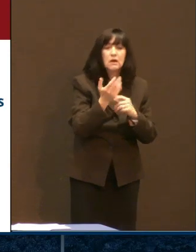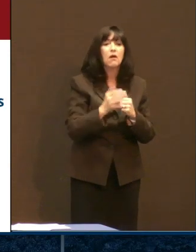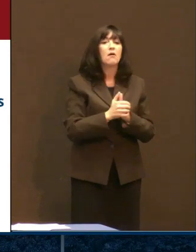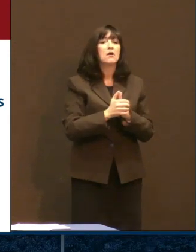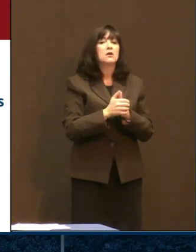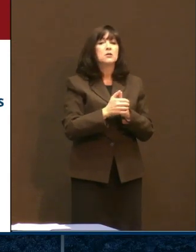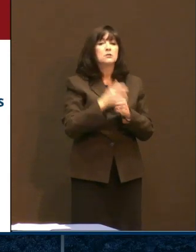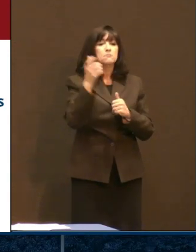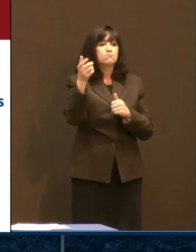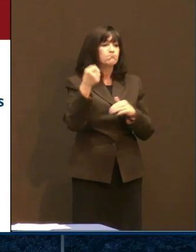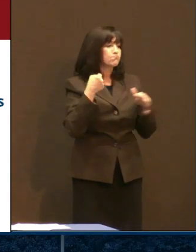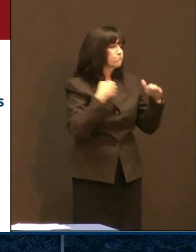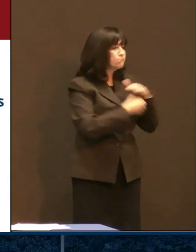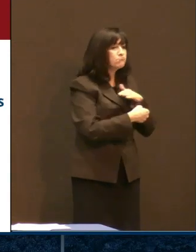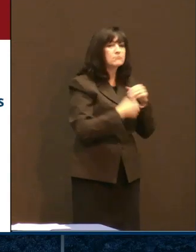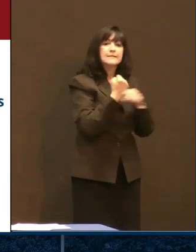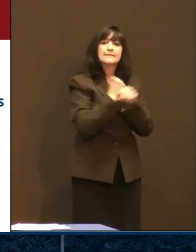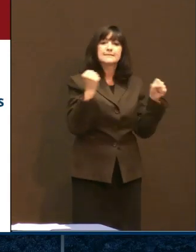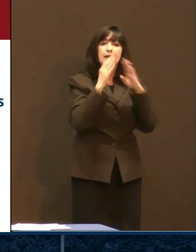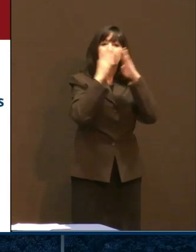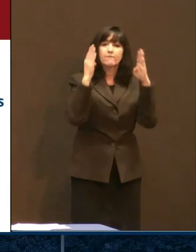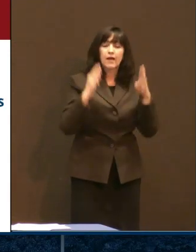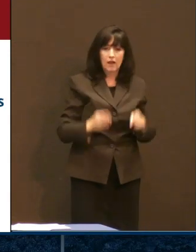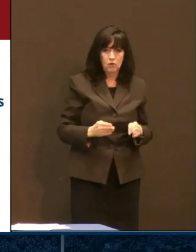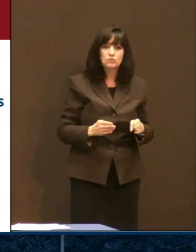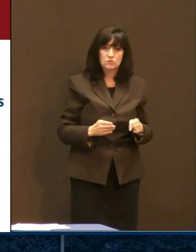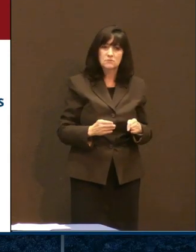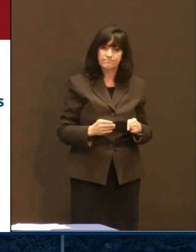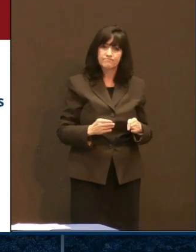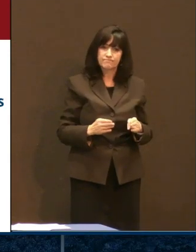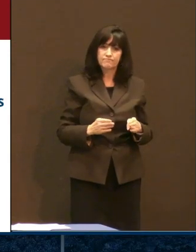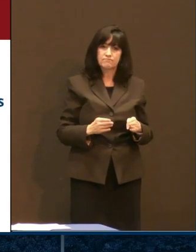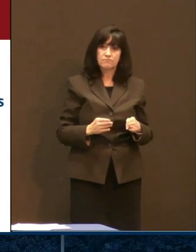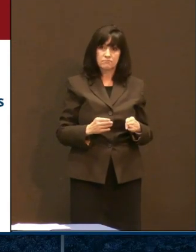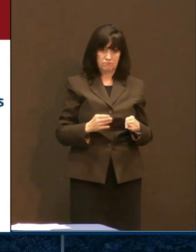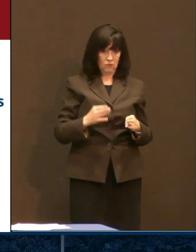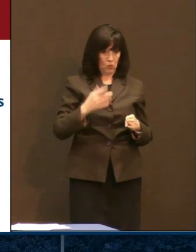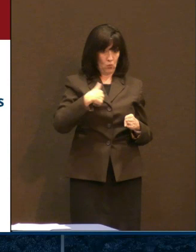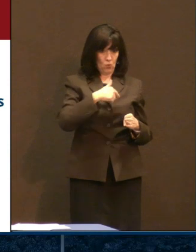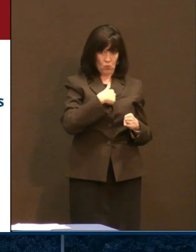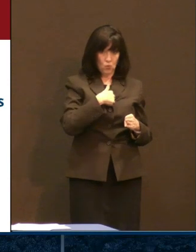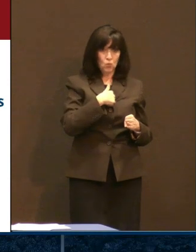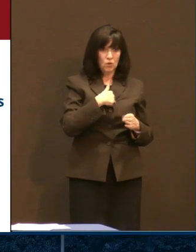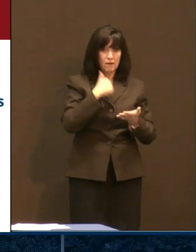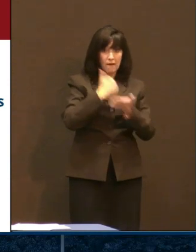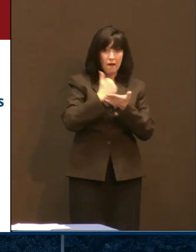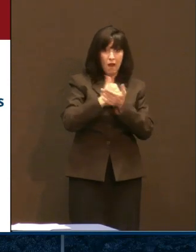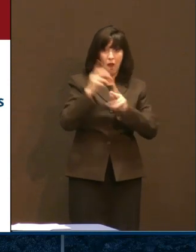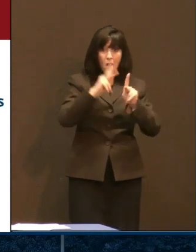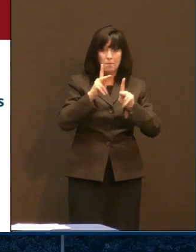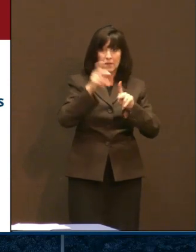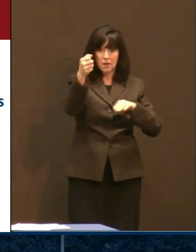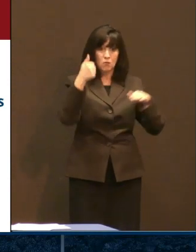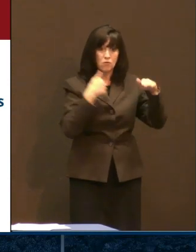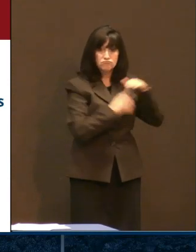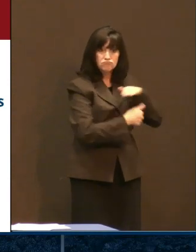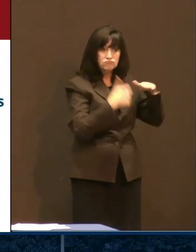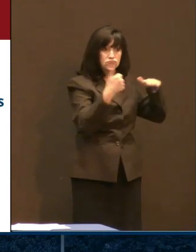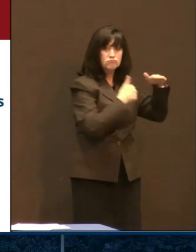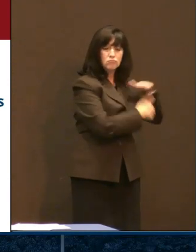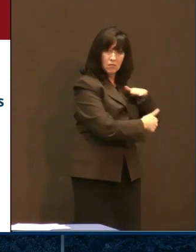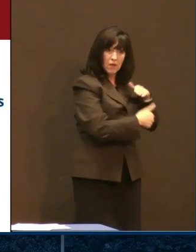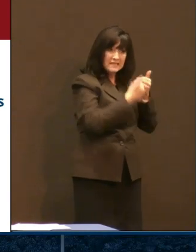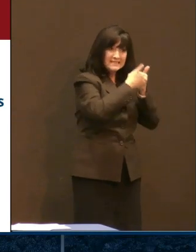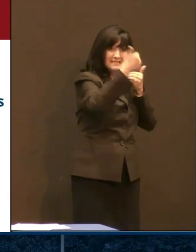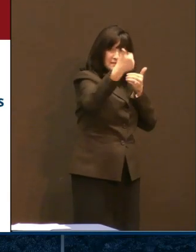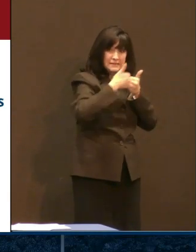vulnerable, or maybe to take them away from other individuals. So it's activities like these that will help us, really manage the risk, and will help us see